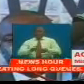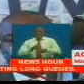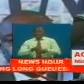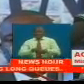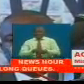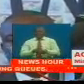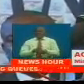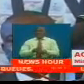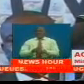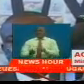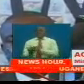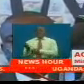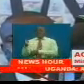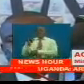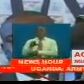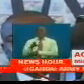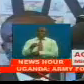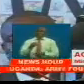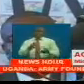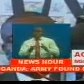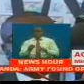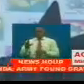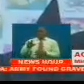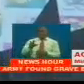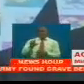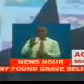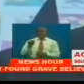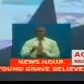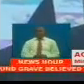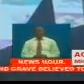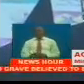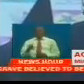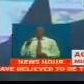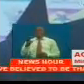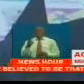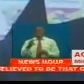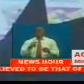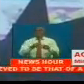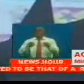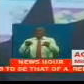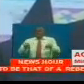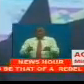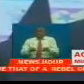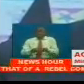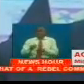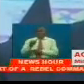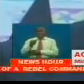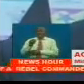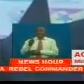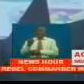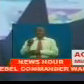as against planned 350 megawatts. Two units at Akosombo cannot be